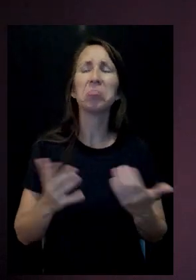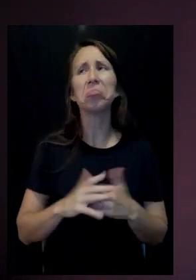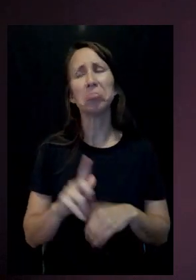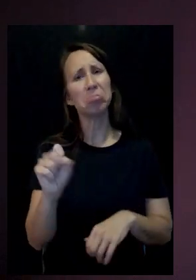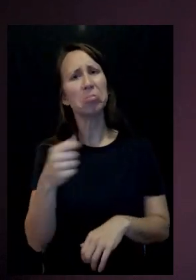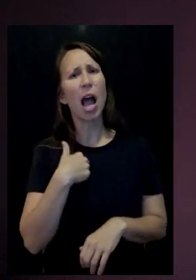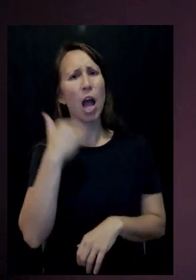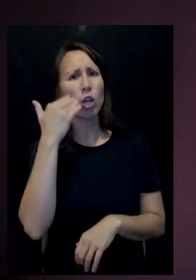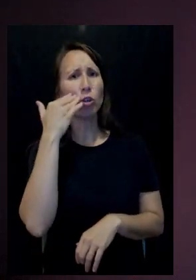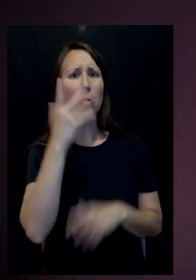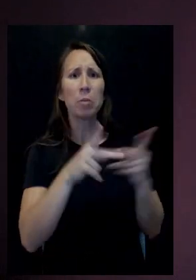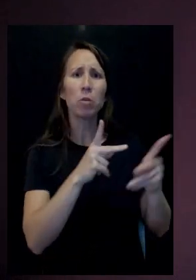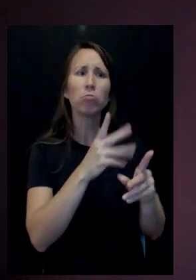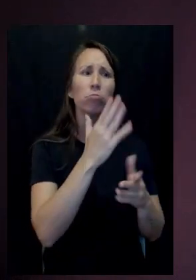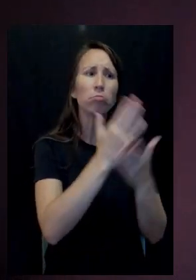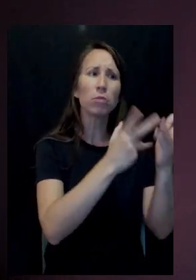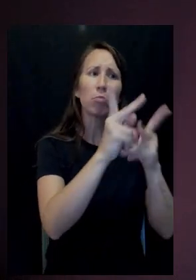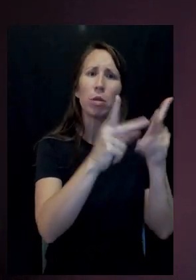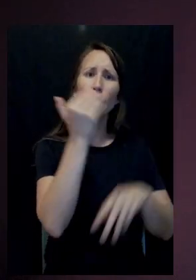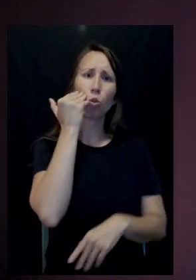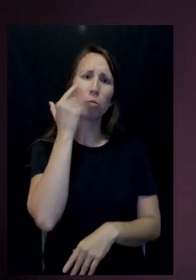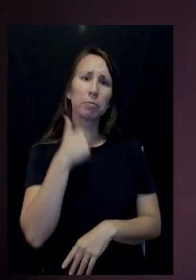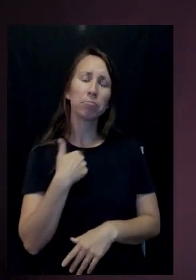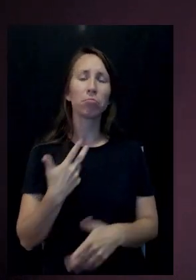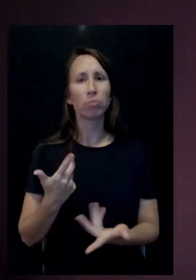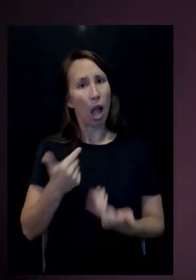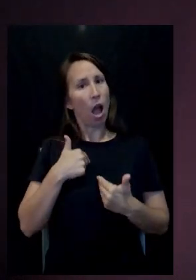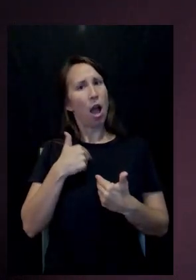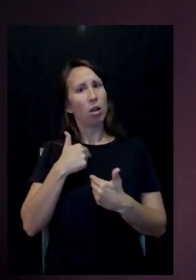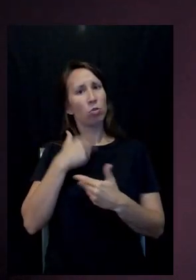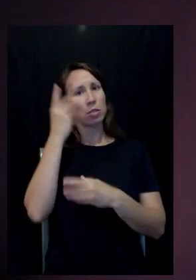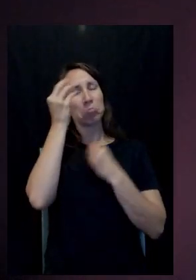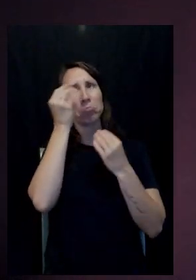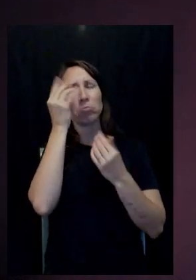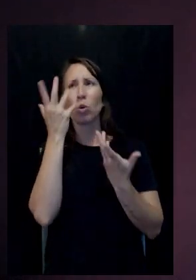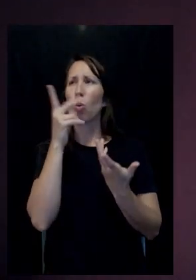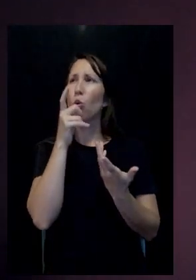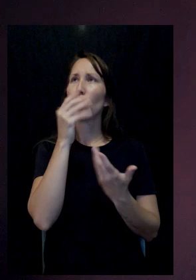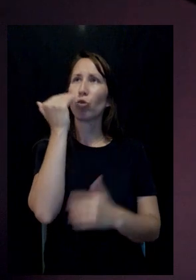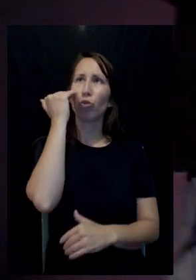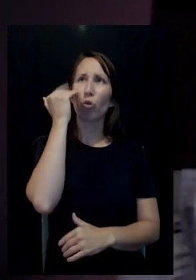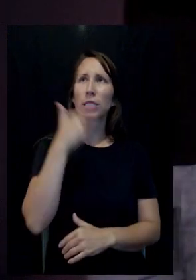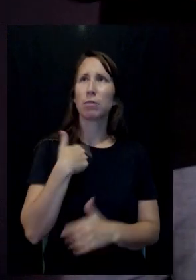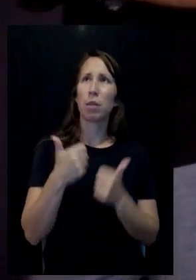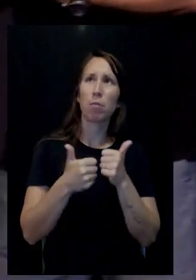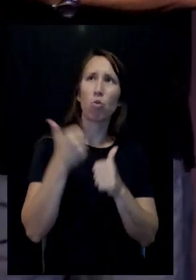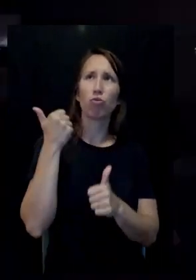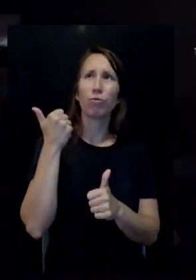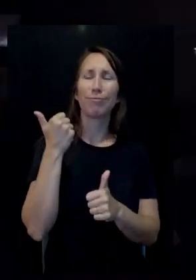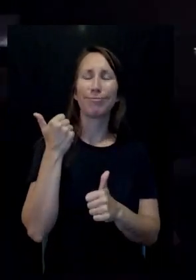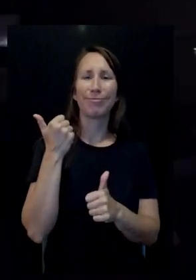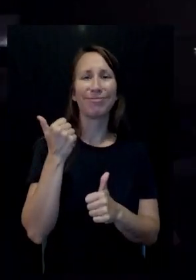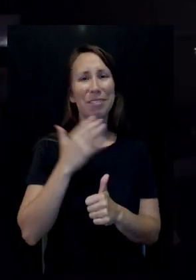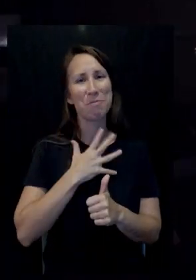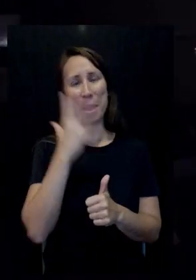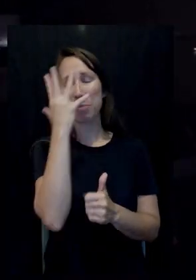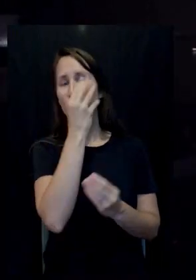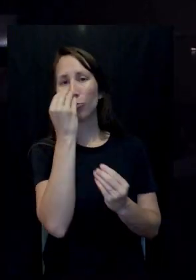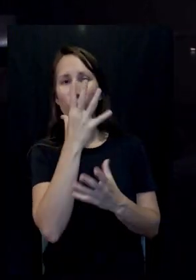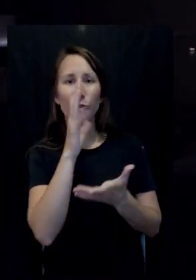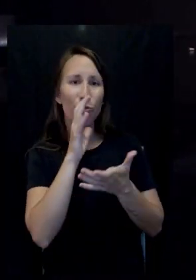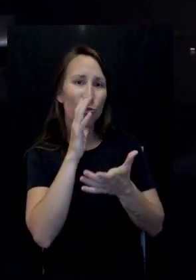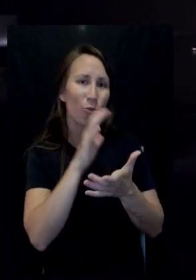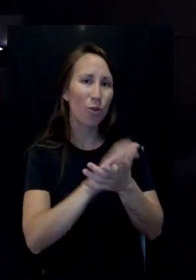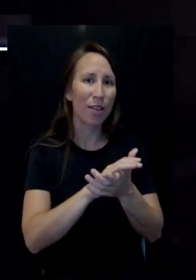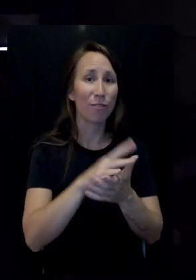yeah, I know people. Some people know me. And I was thinking about that. I was like, oh man, I wonder who knows me the most. And that would be my beautiful wife